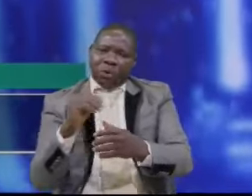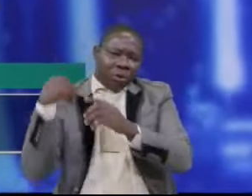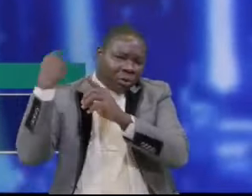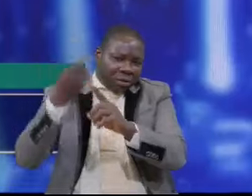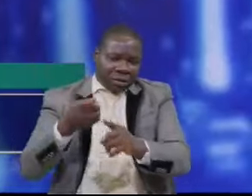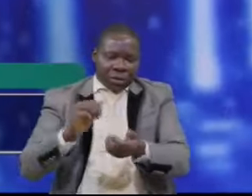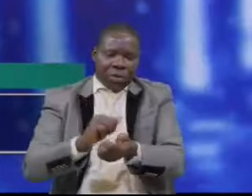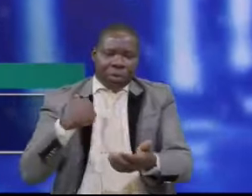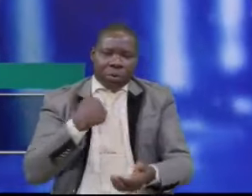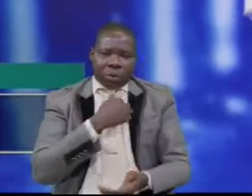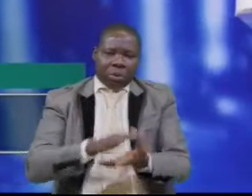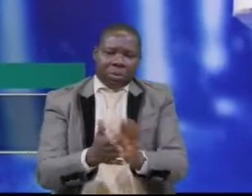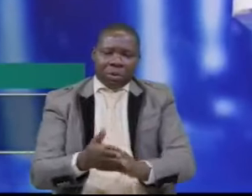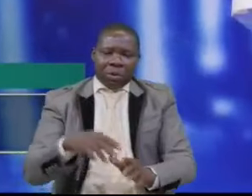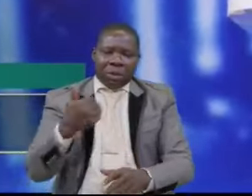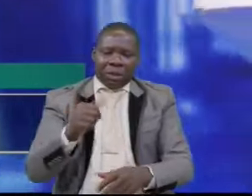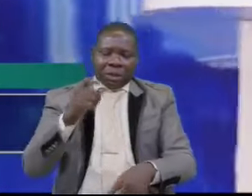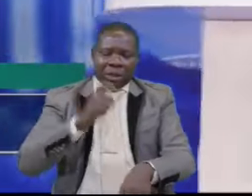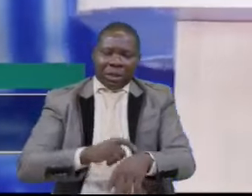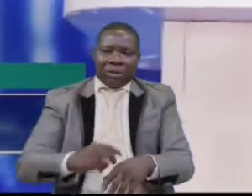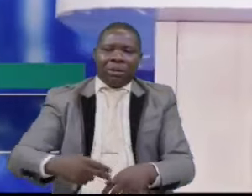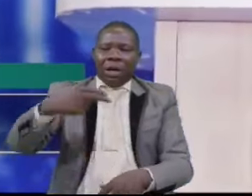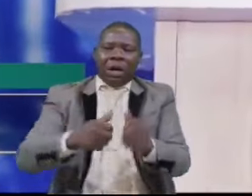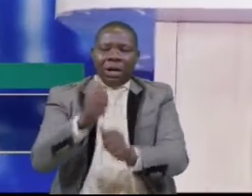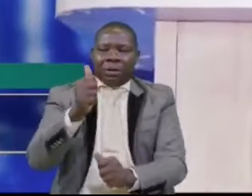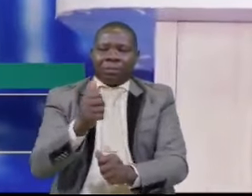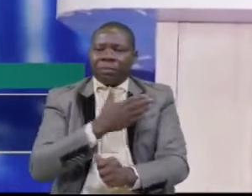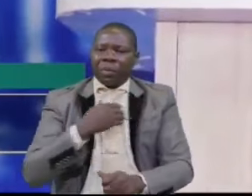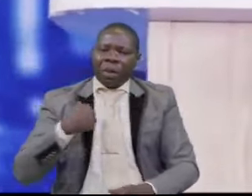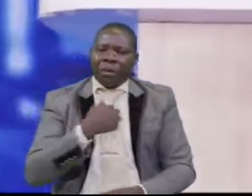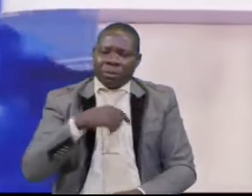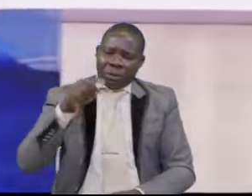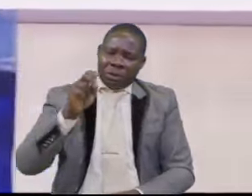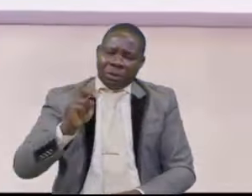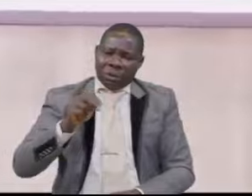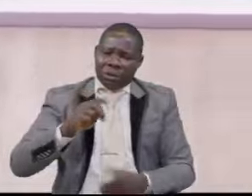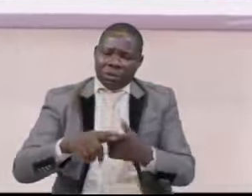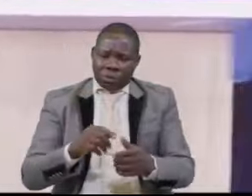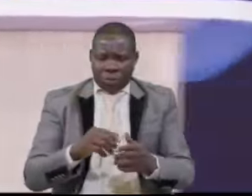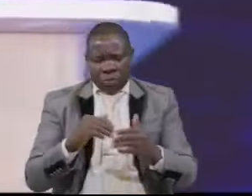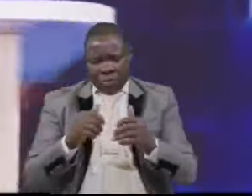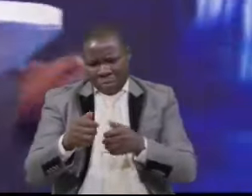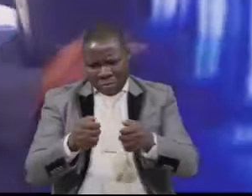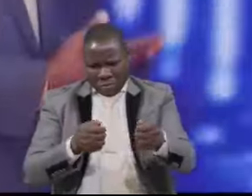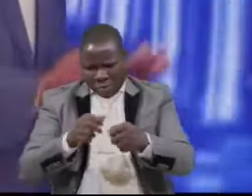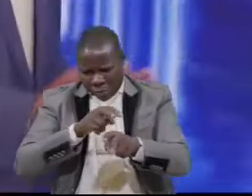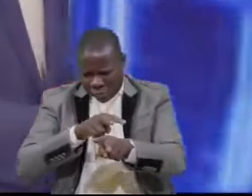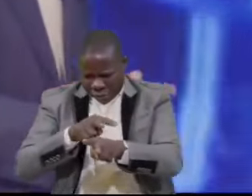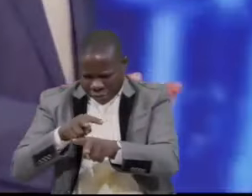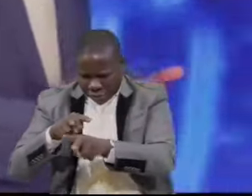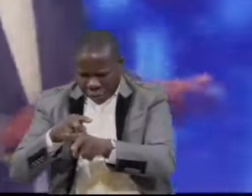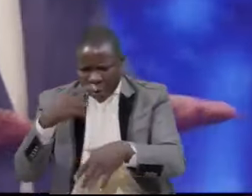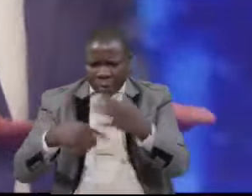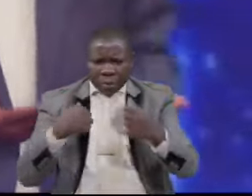times higher. And we need to be monitoring what we don't measure. We